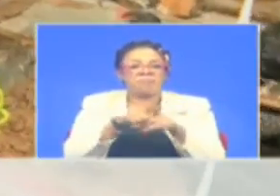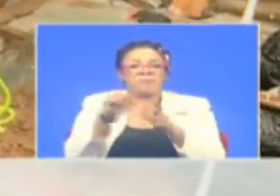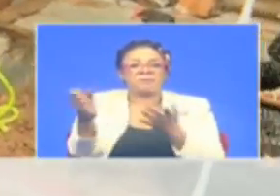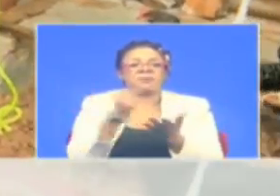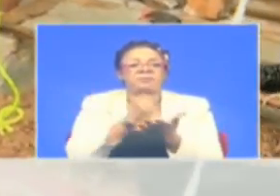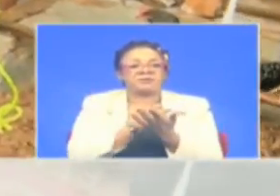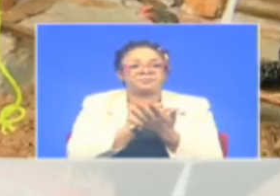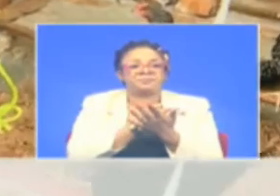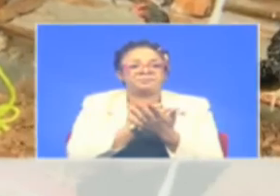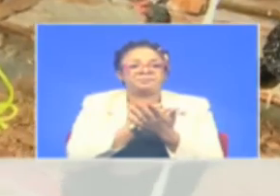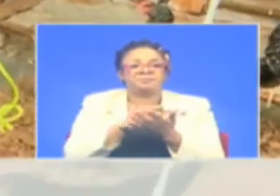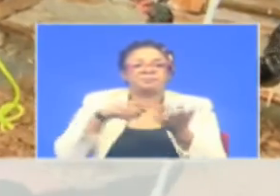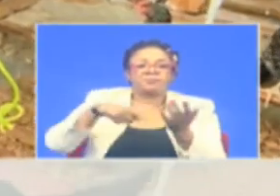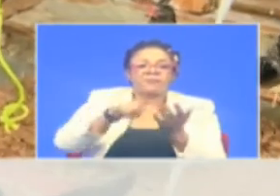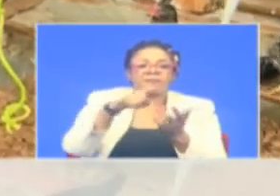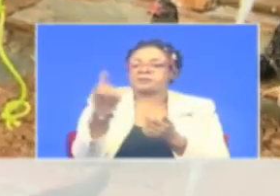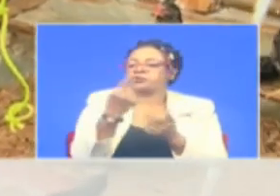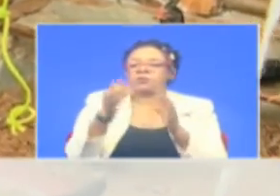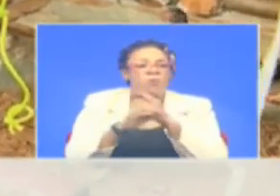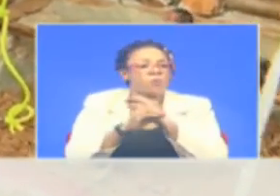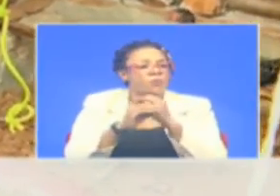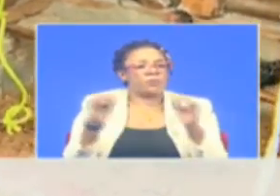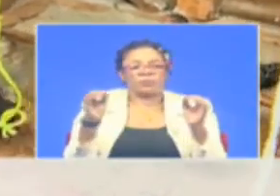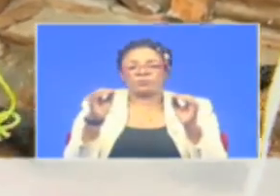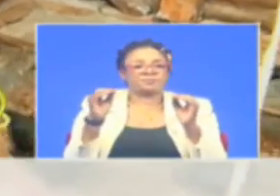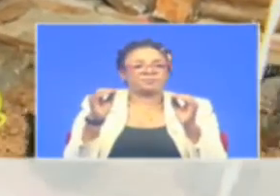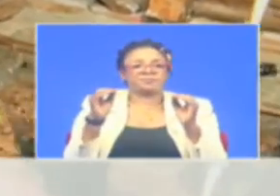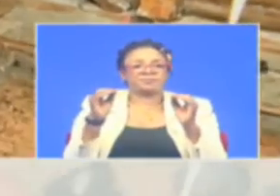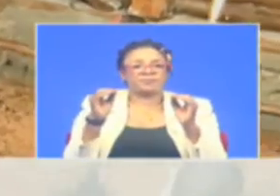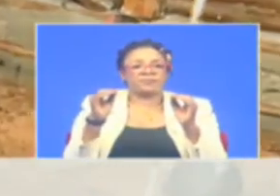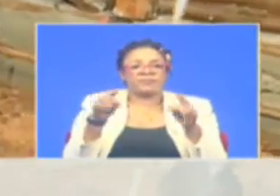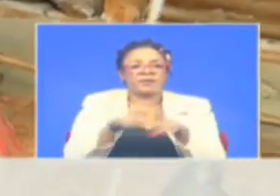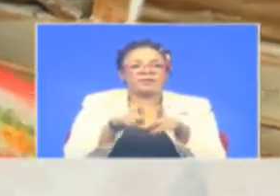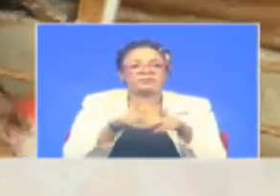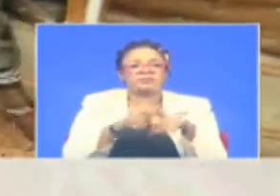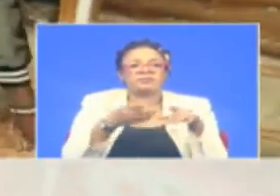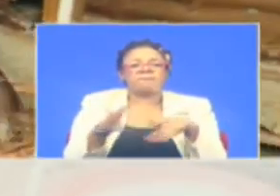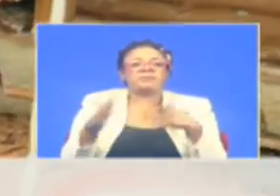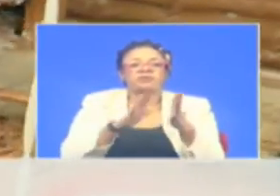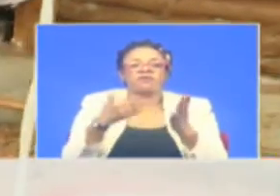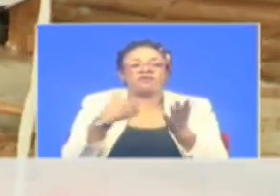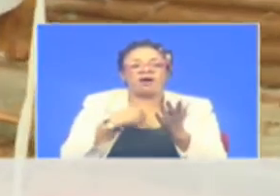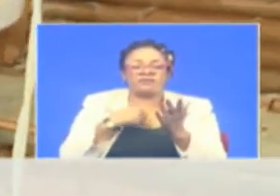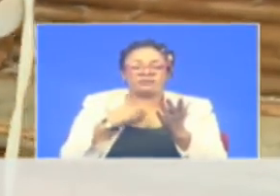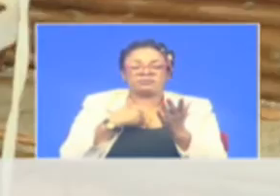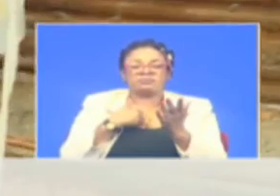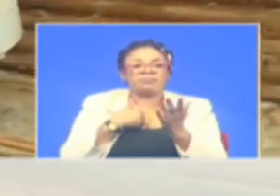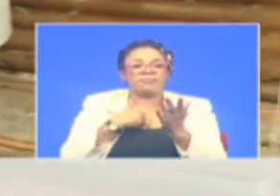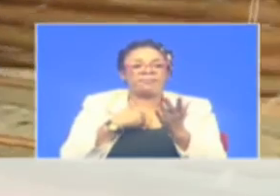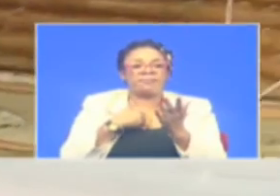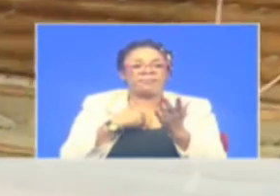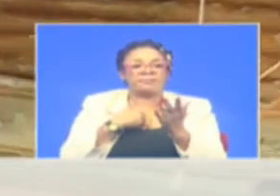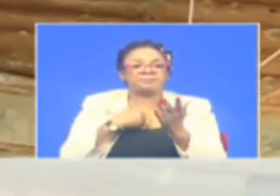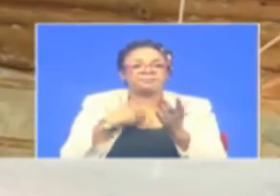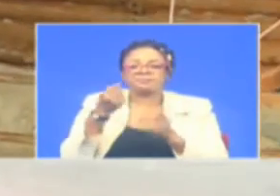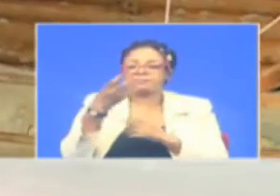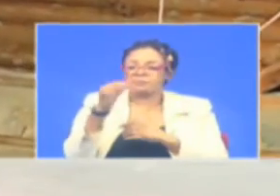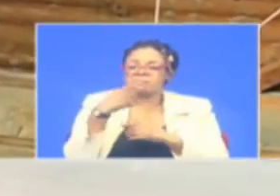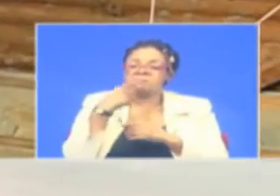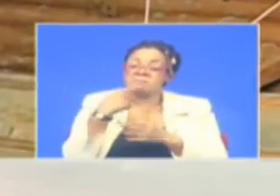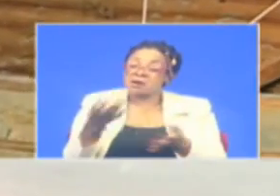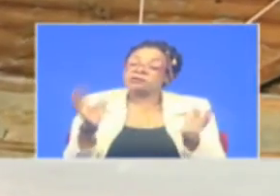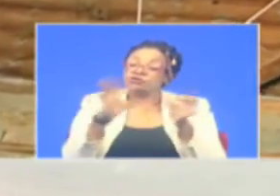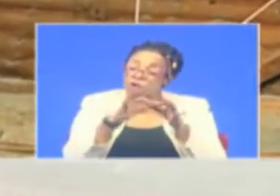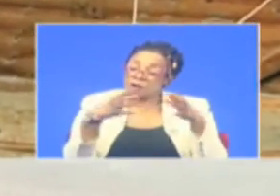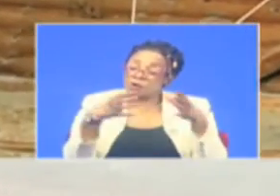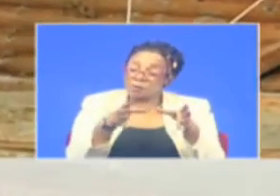Ruth isn't the only one who initially had doubts about farming as a means of earning a living. So I said, I'm going to join the group to